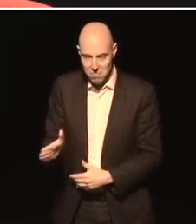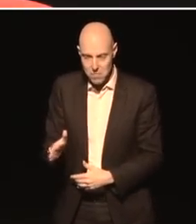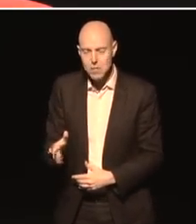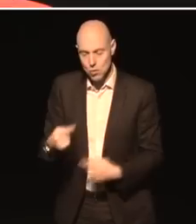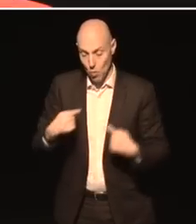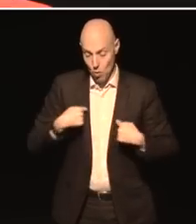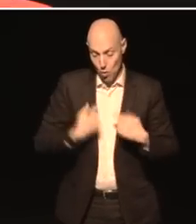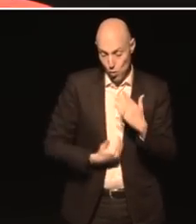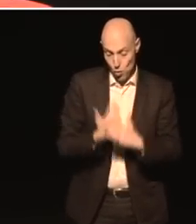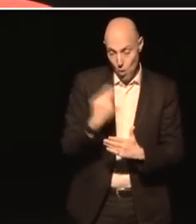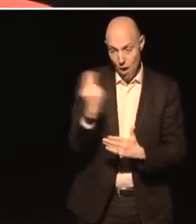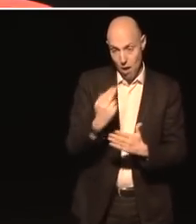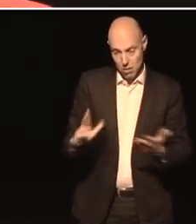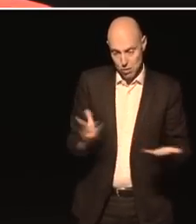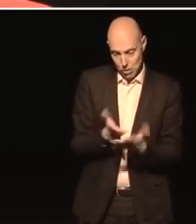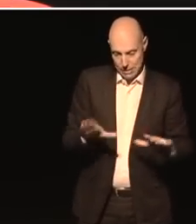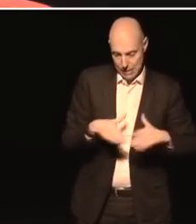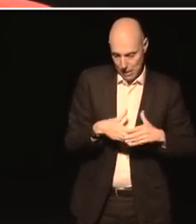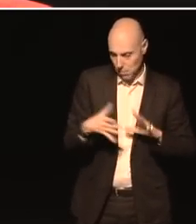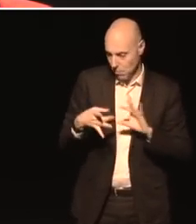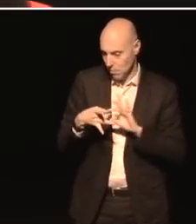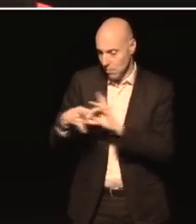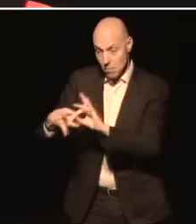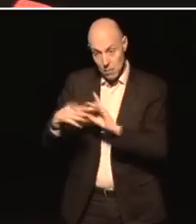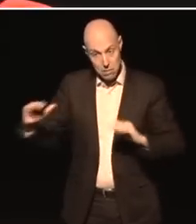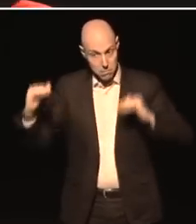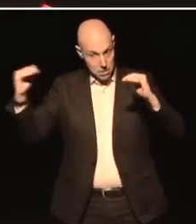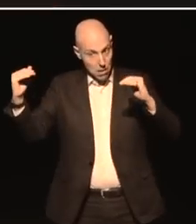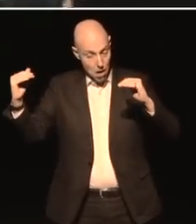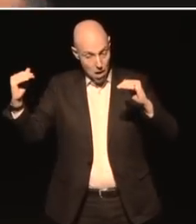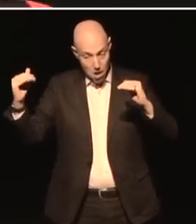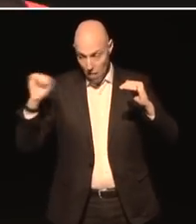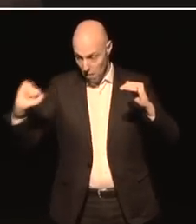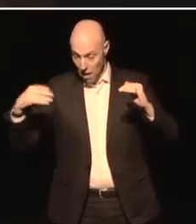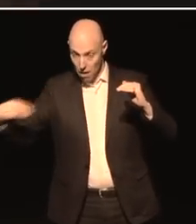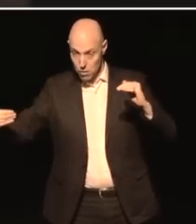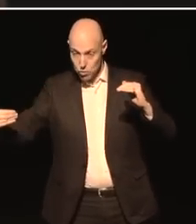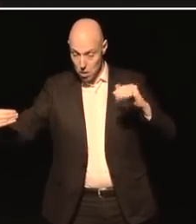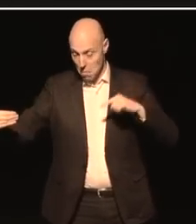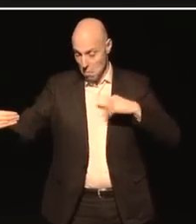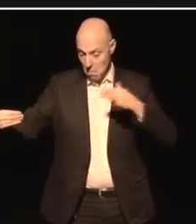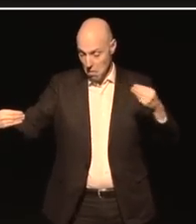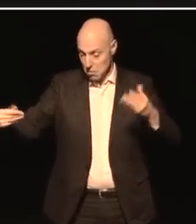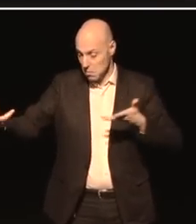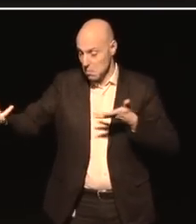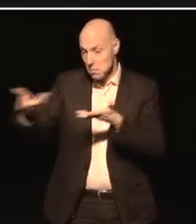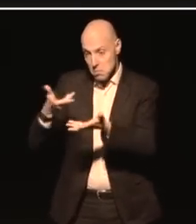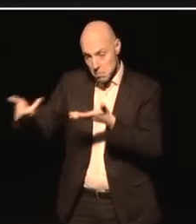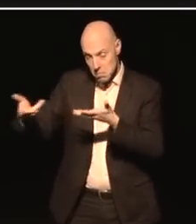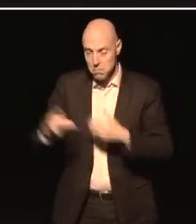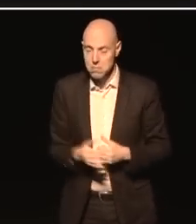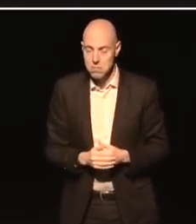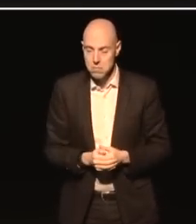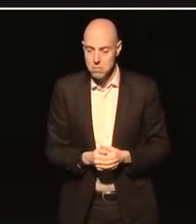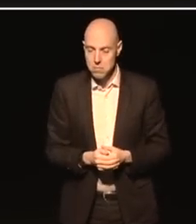has teamed up with them on a senior level with their sort of leadership management group, with the chief execs and